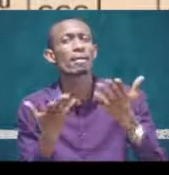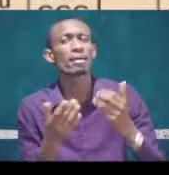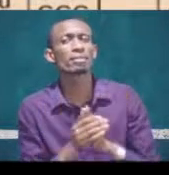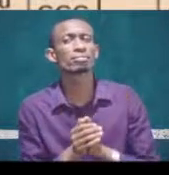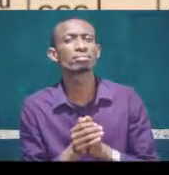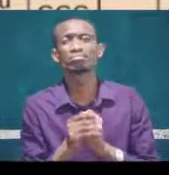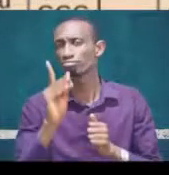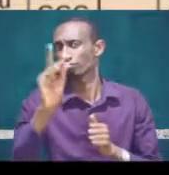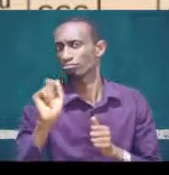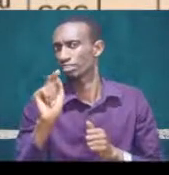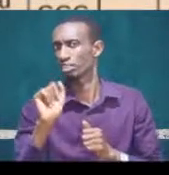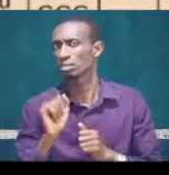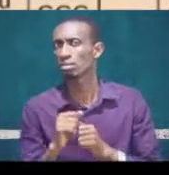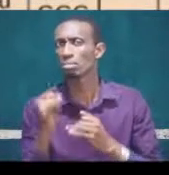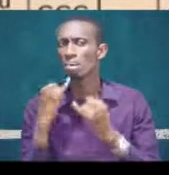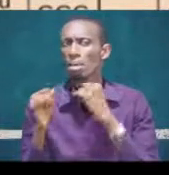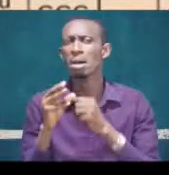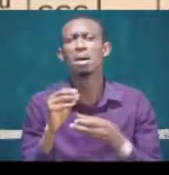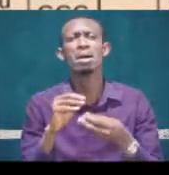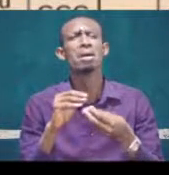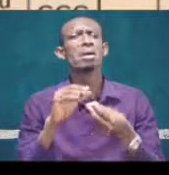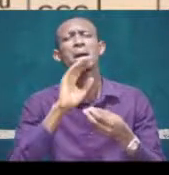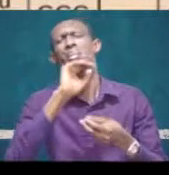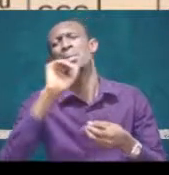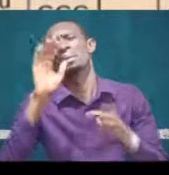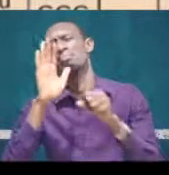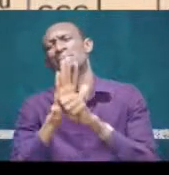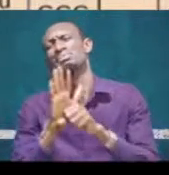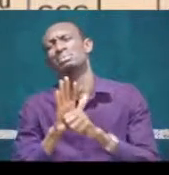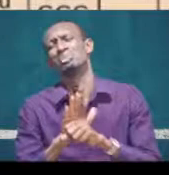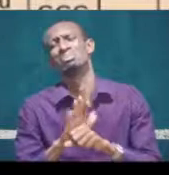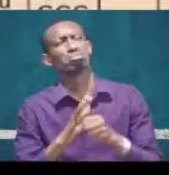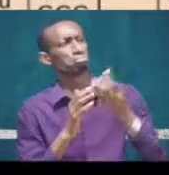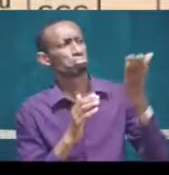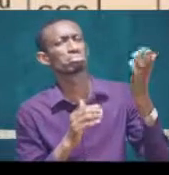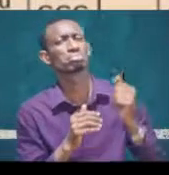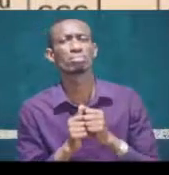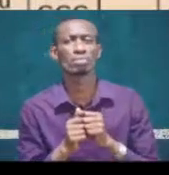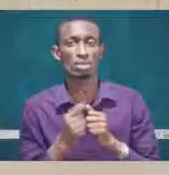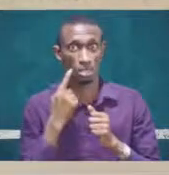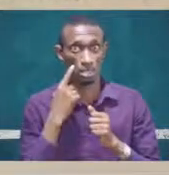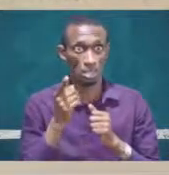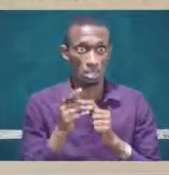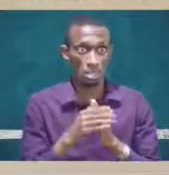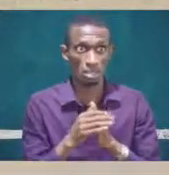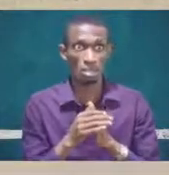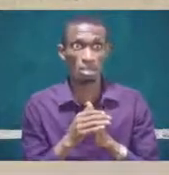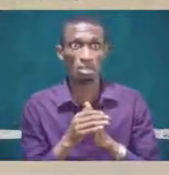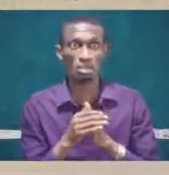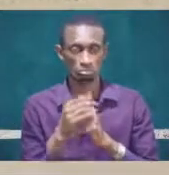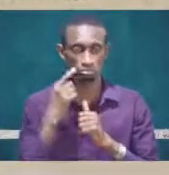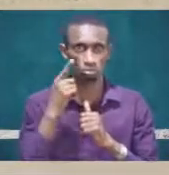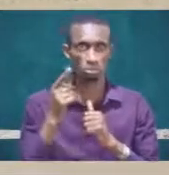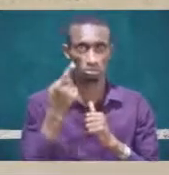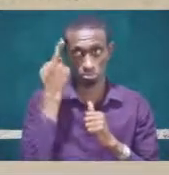data. So many letters arranged in a certain way, which we shall at the same time be able to focus on the